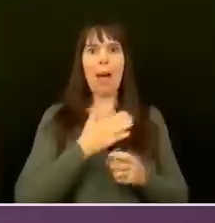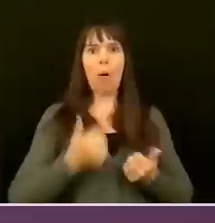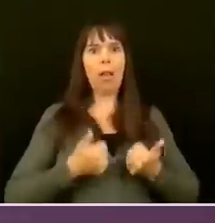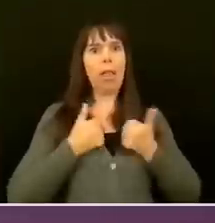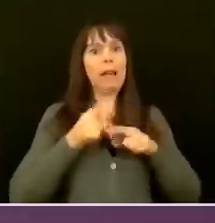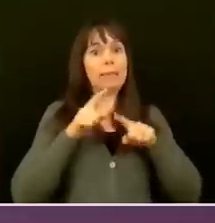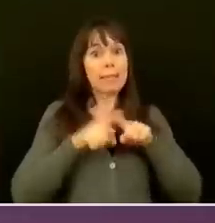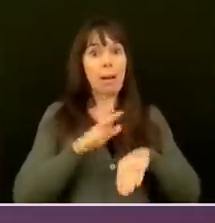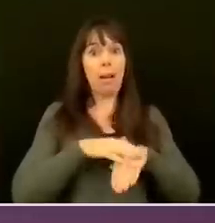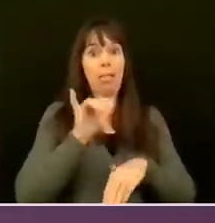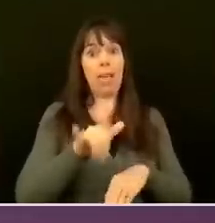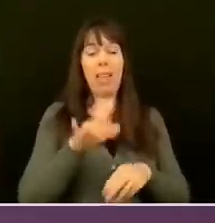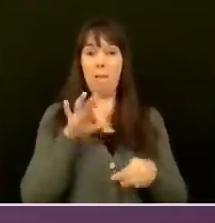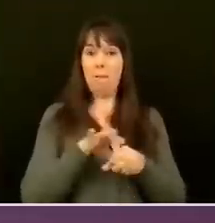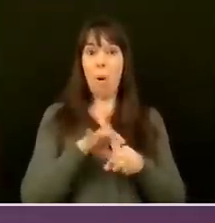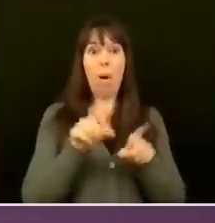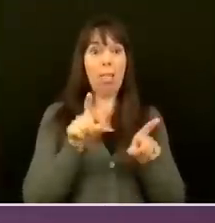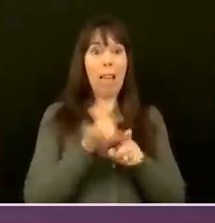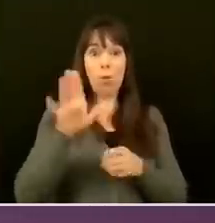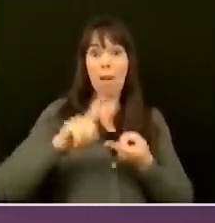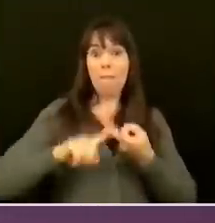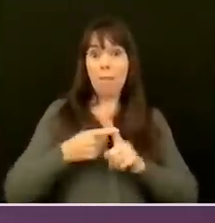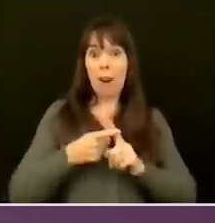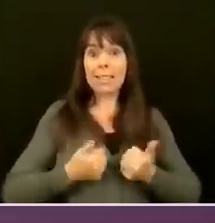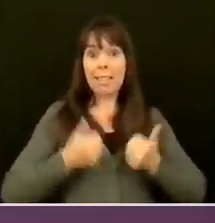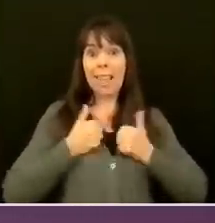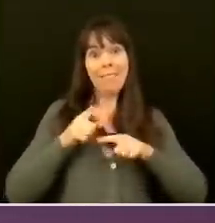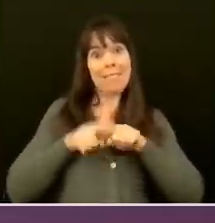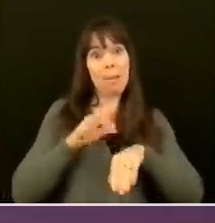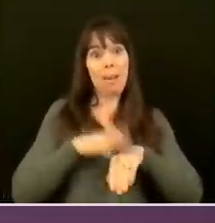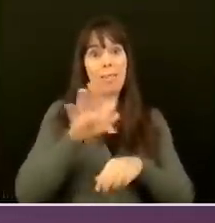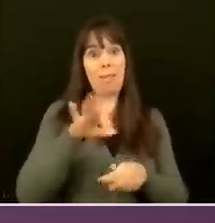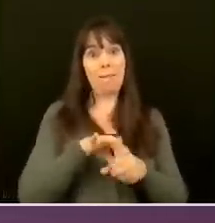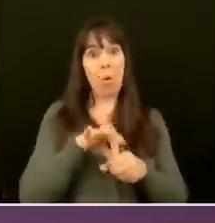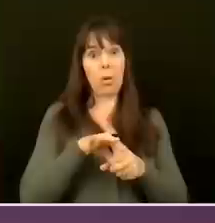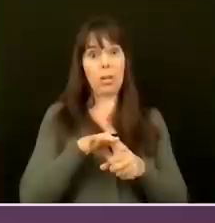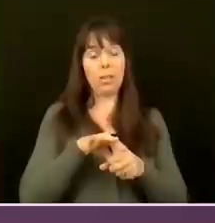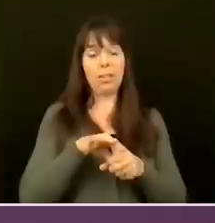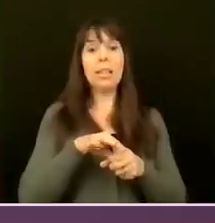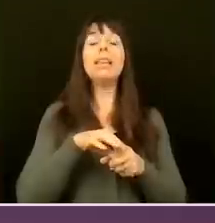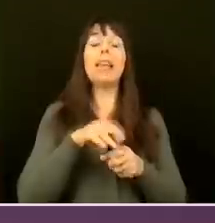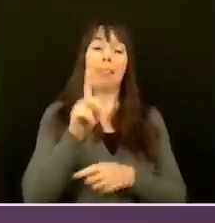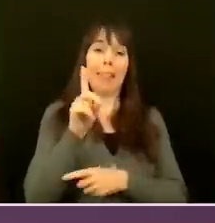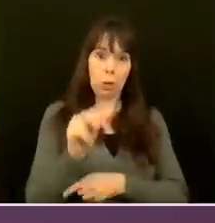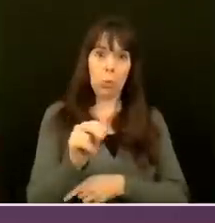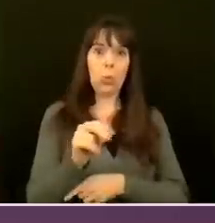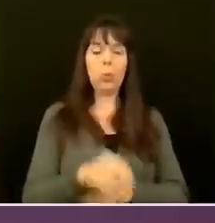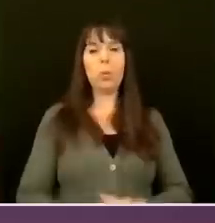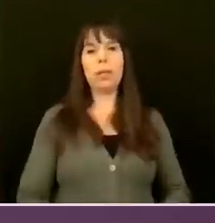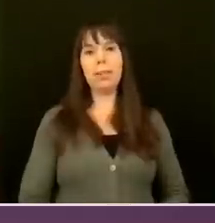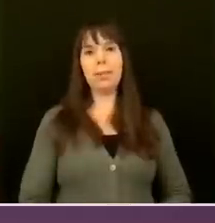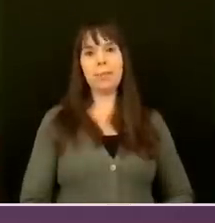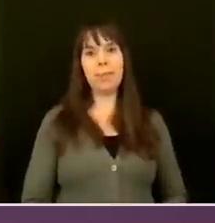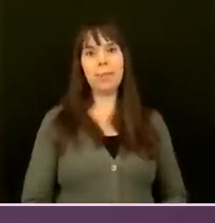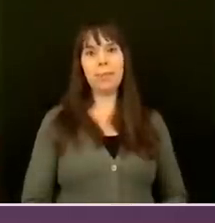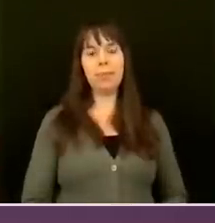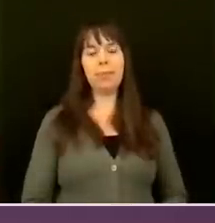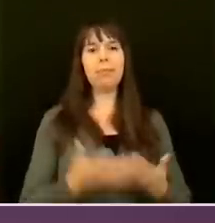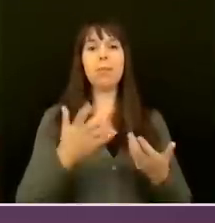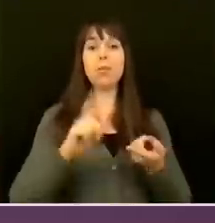on it. Vote like your friends' lives depend on it, because they do. So